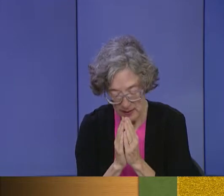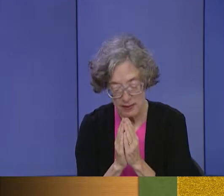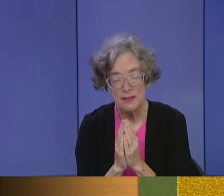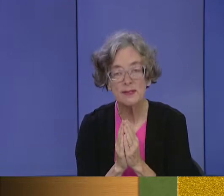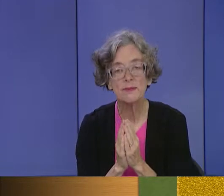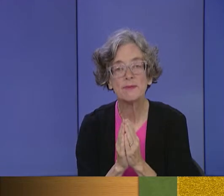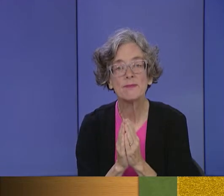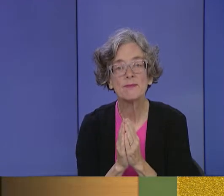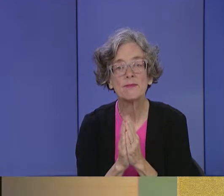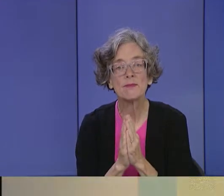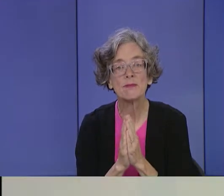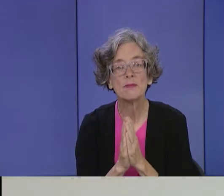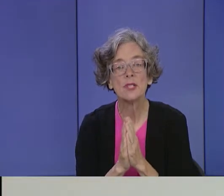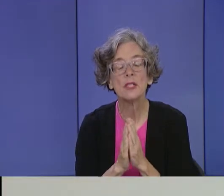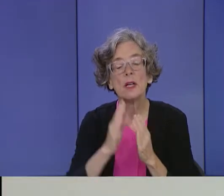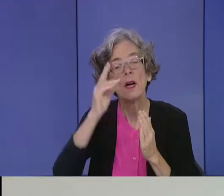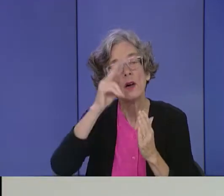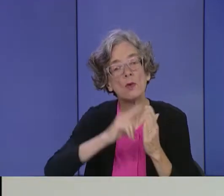Amen.